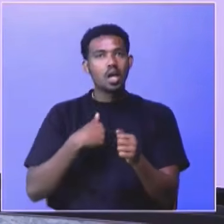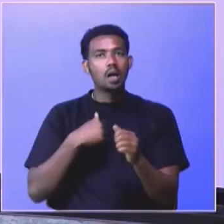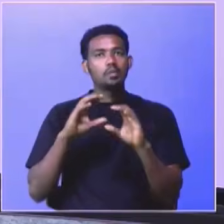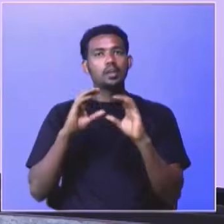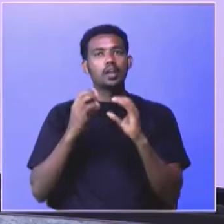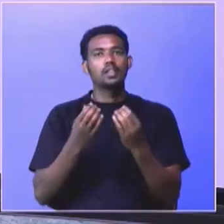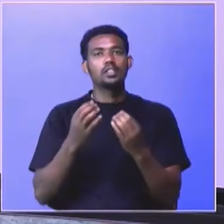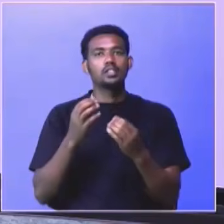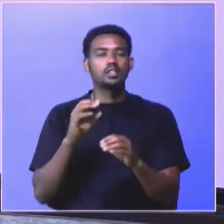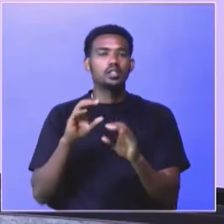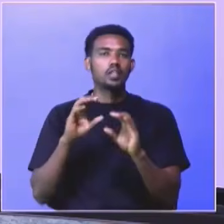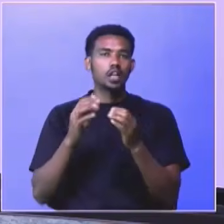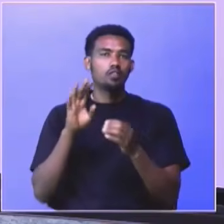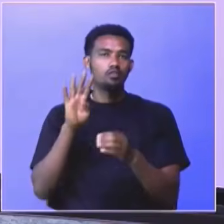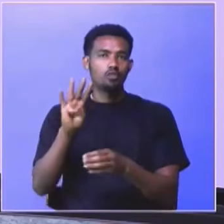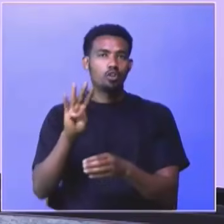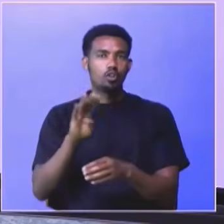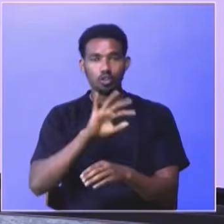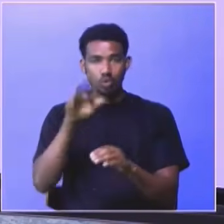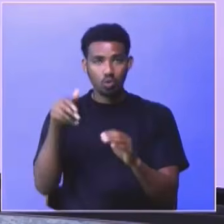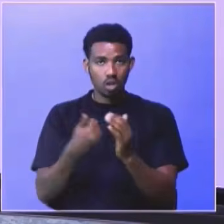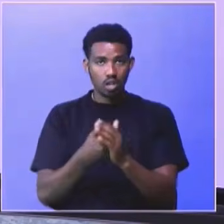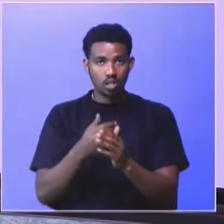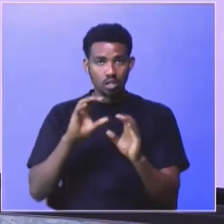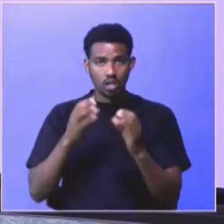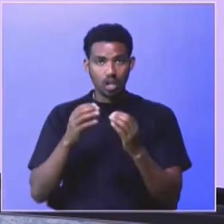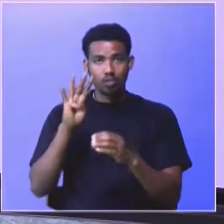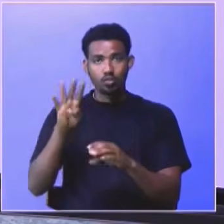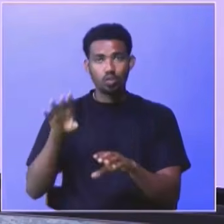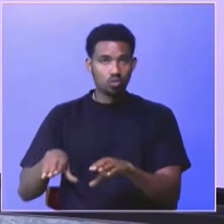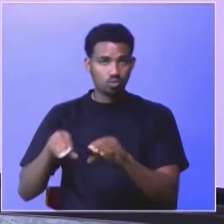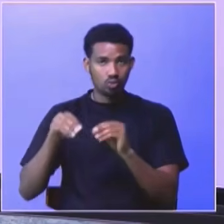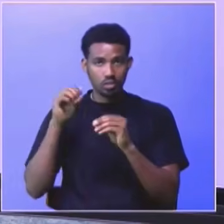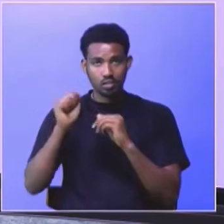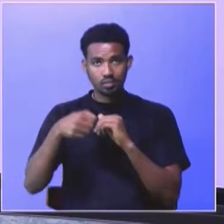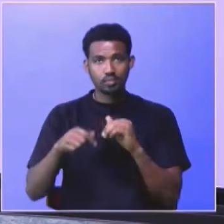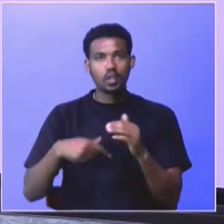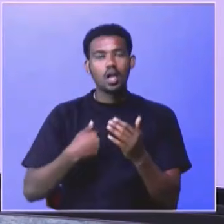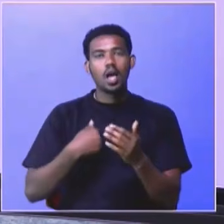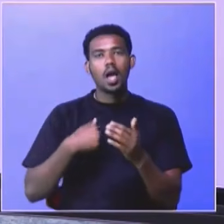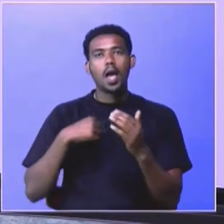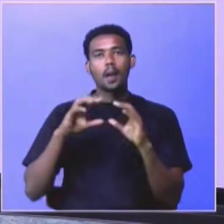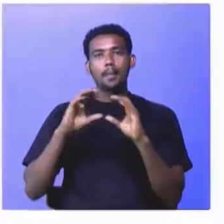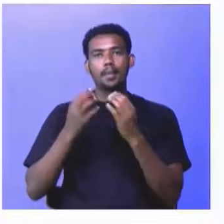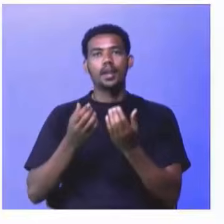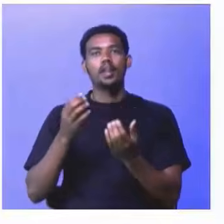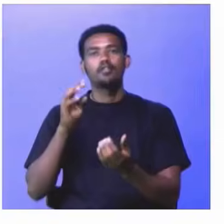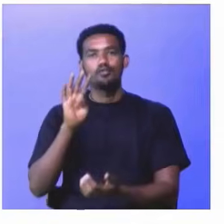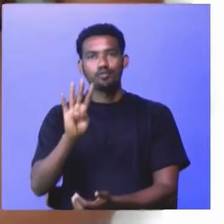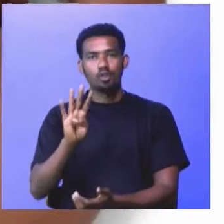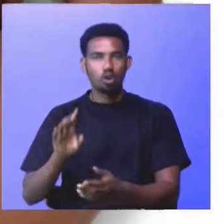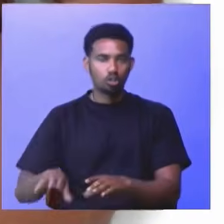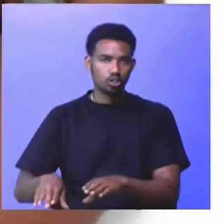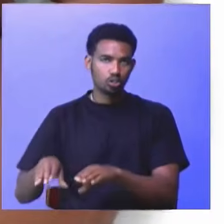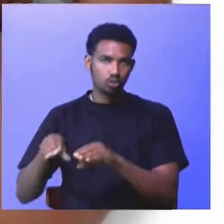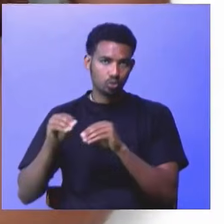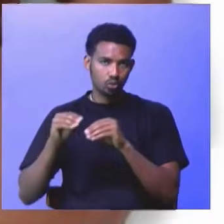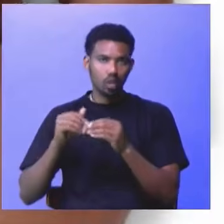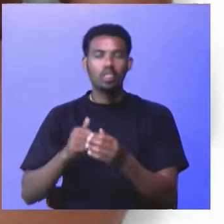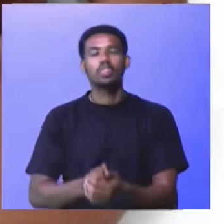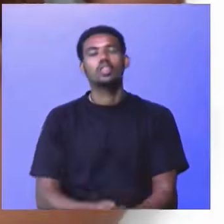us mention grade 4 students because you all are grade 4 students. So I am grade 4